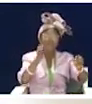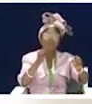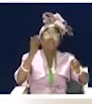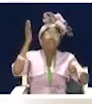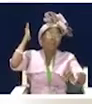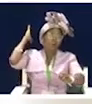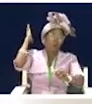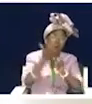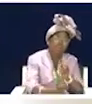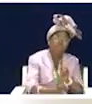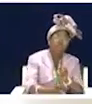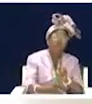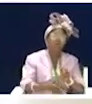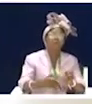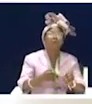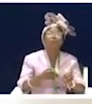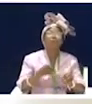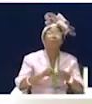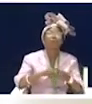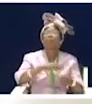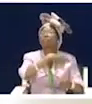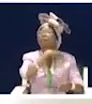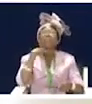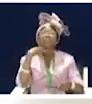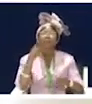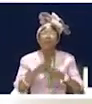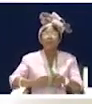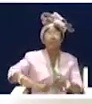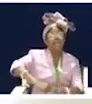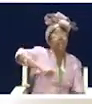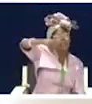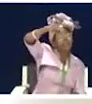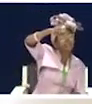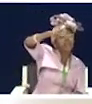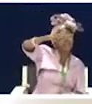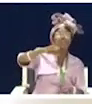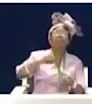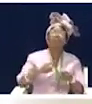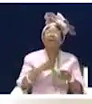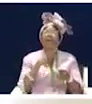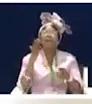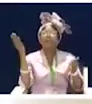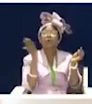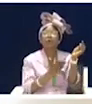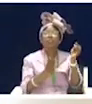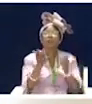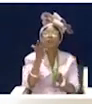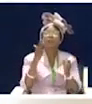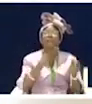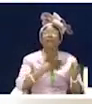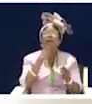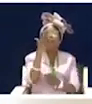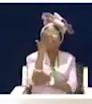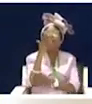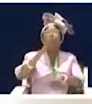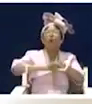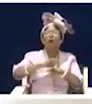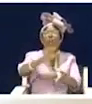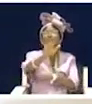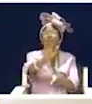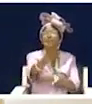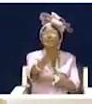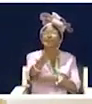meant for my neck. But I raised my hand and it cut my elbow. But on the fifth